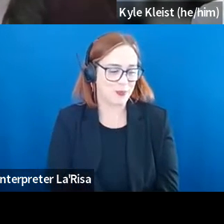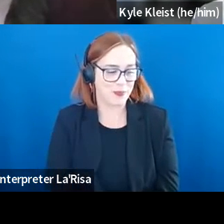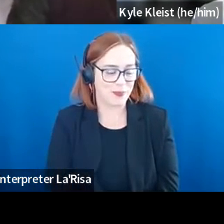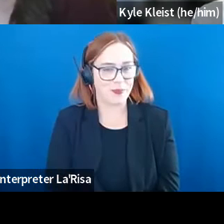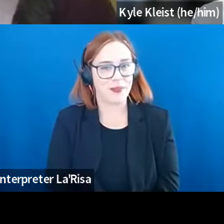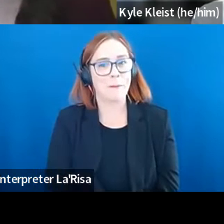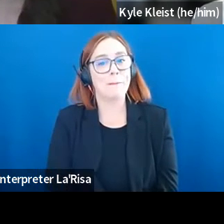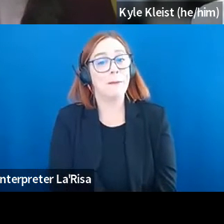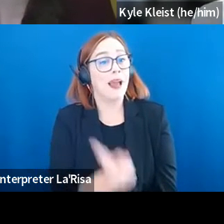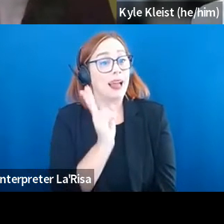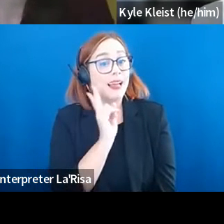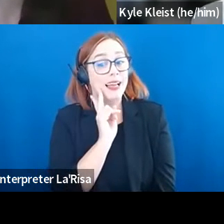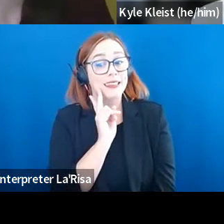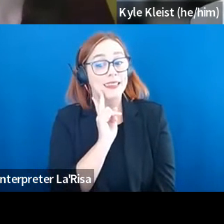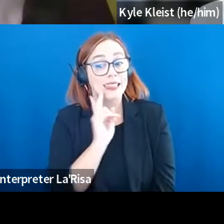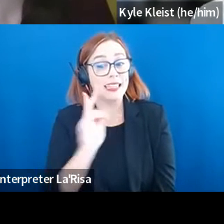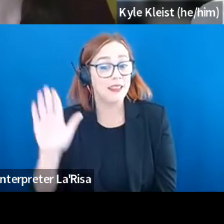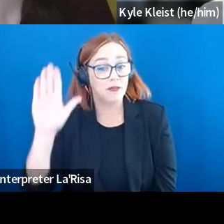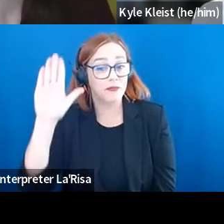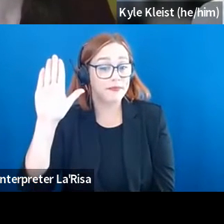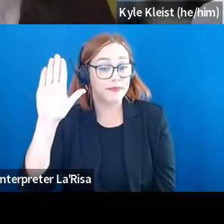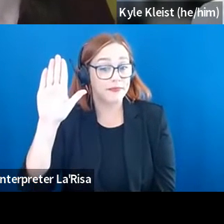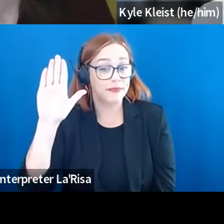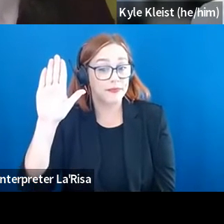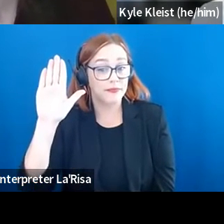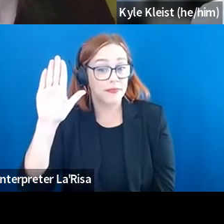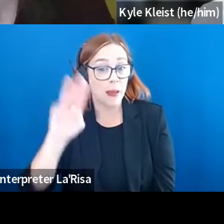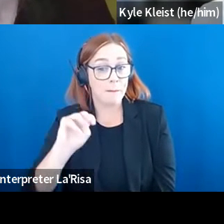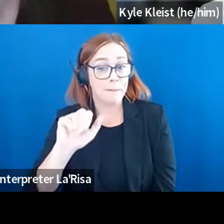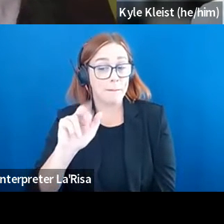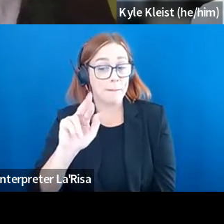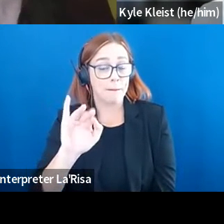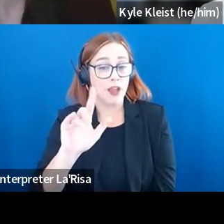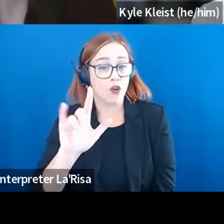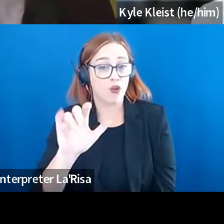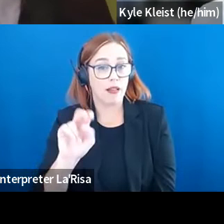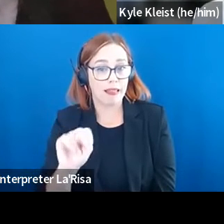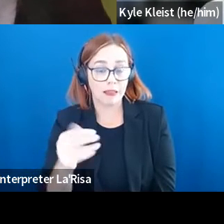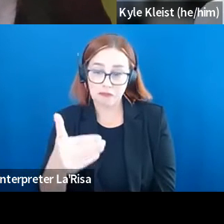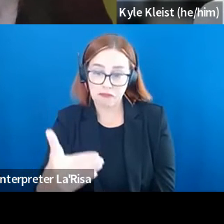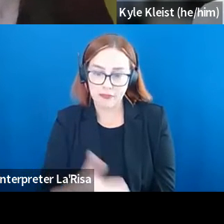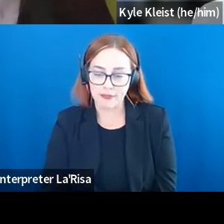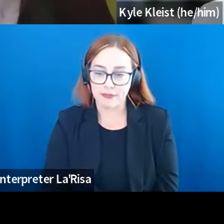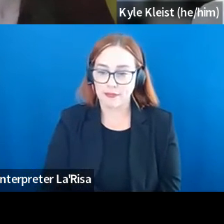I see we have Marilyn's hand up. I'll let Marilyn speak. You should be able to speak, Marilyn.